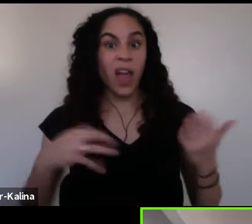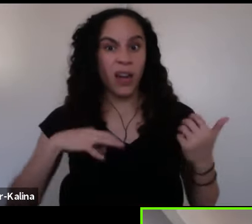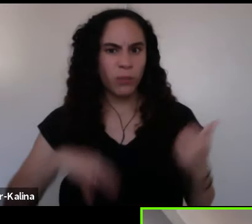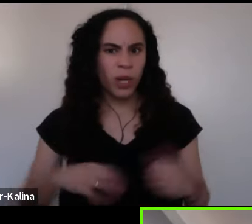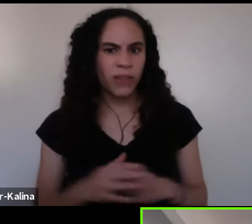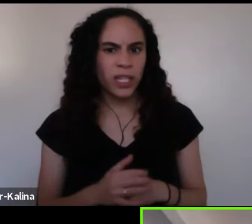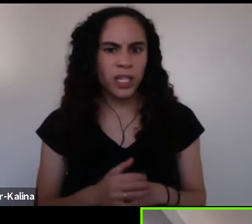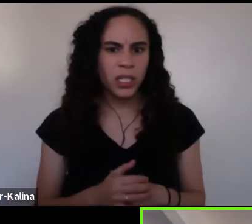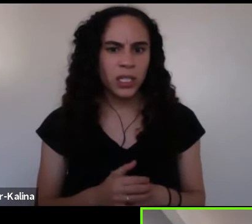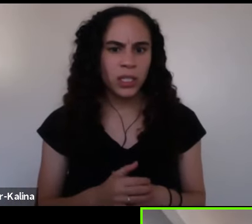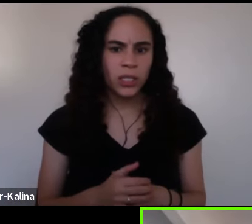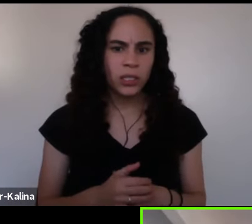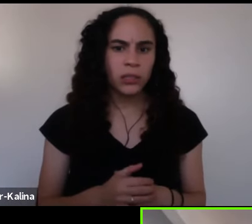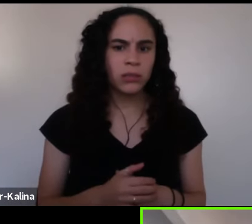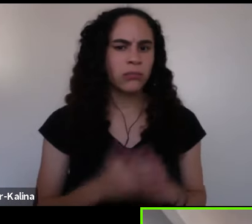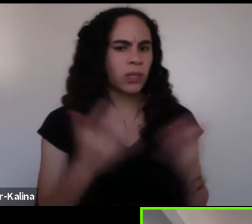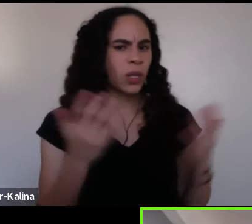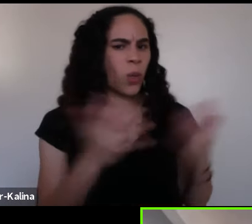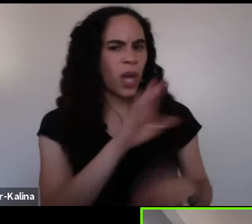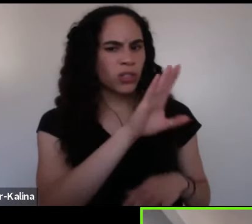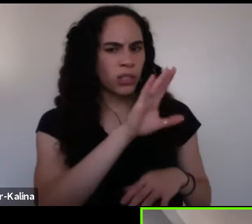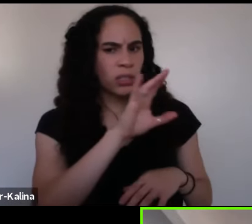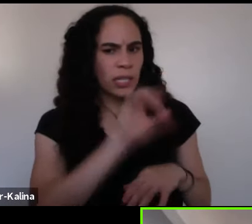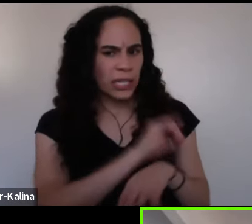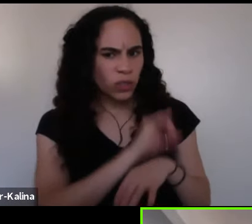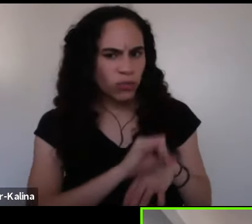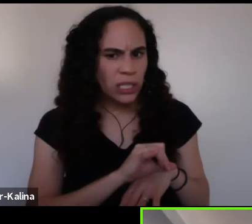is she in? Does she say?